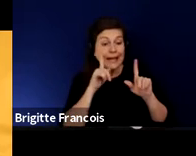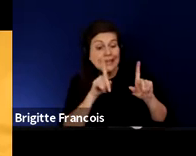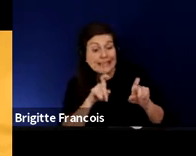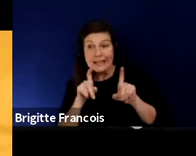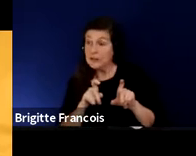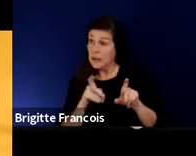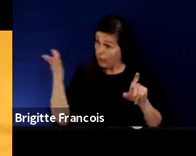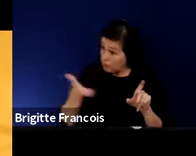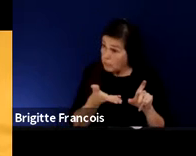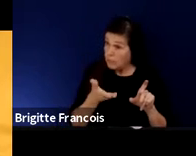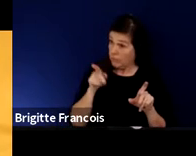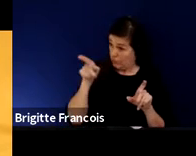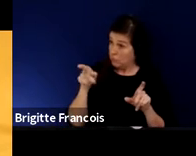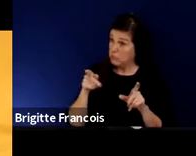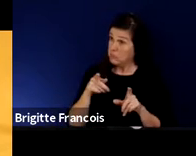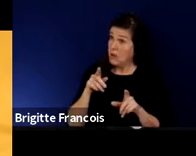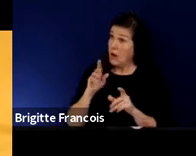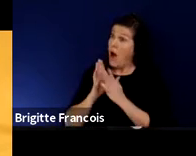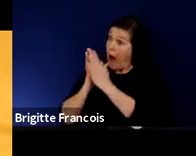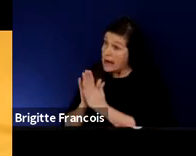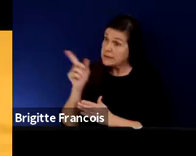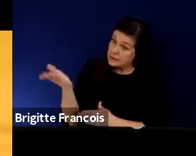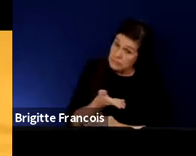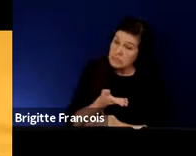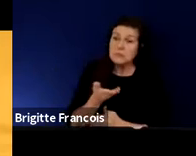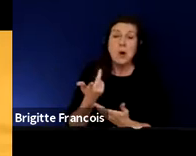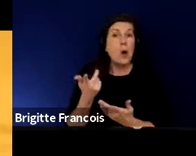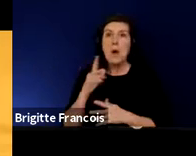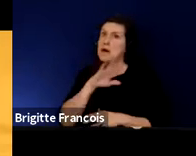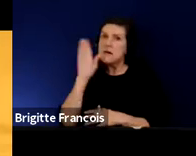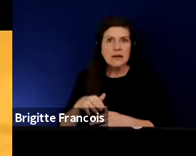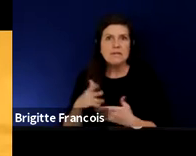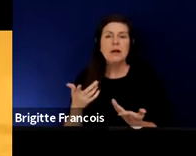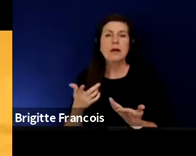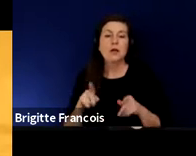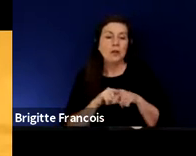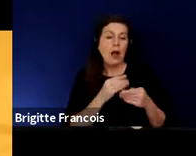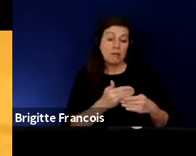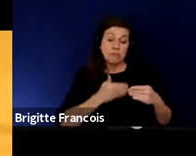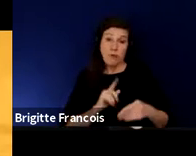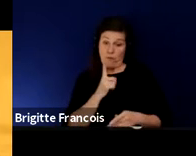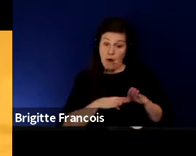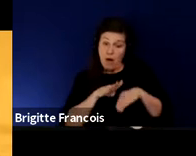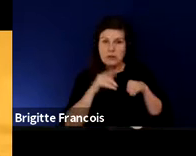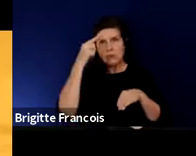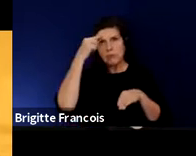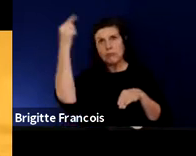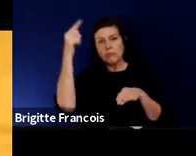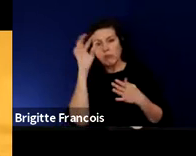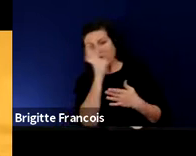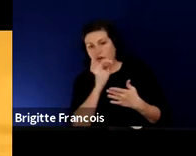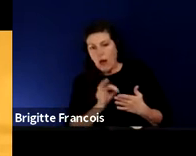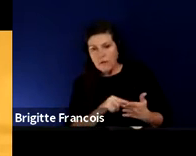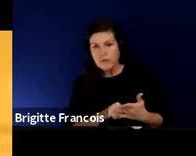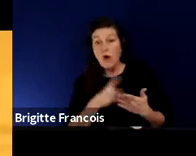could happen before a product is even sort of the draft is made, or during the development process, or